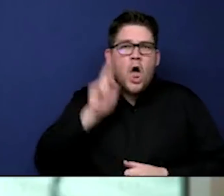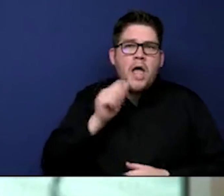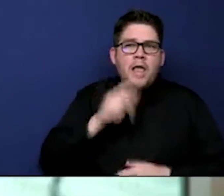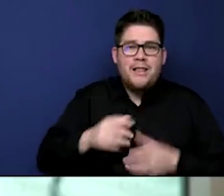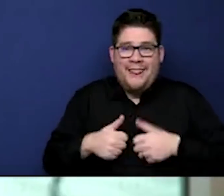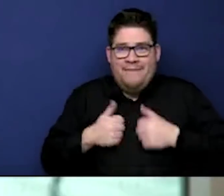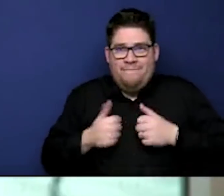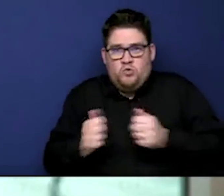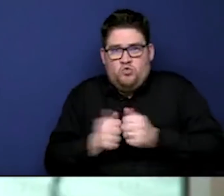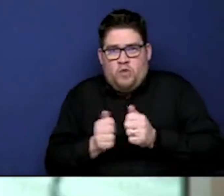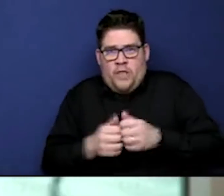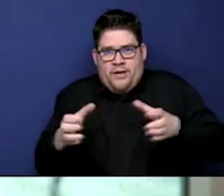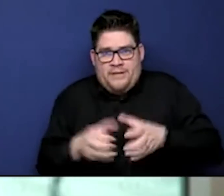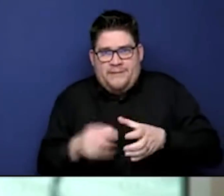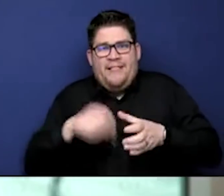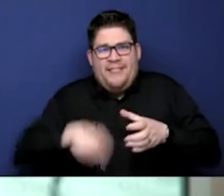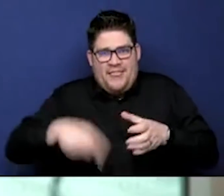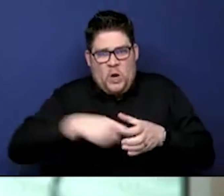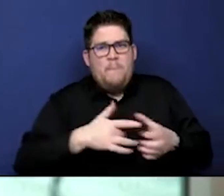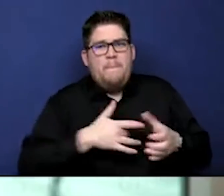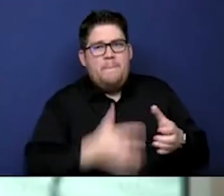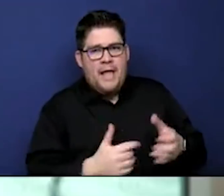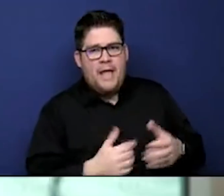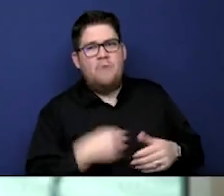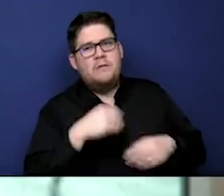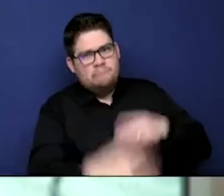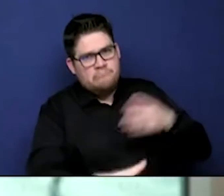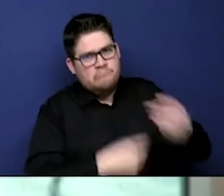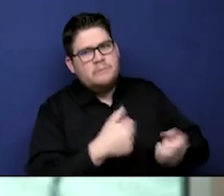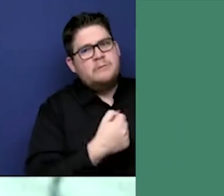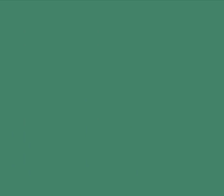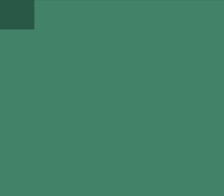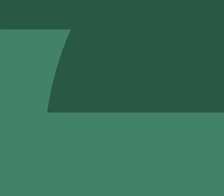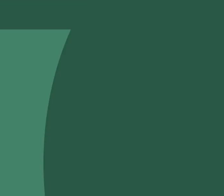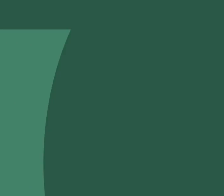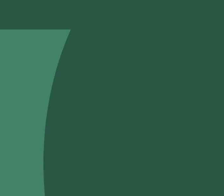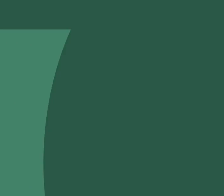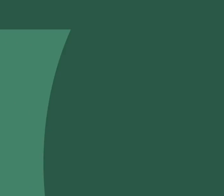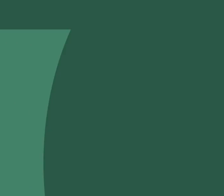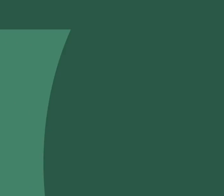yes, we get that program back and running as soon as possible.